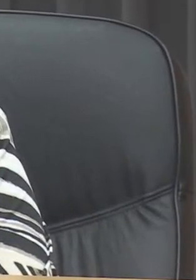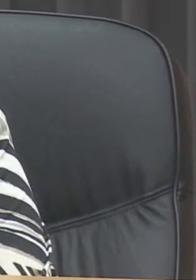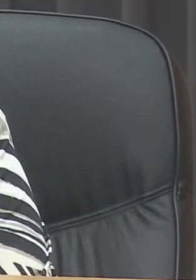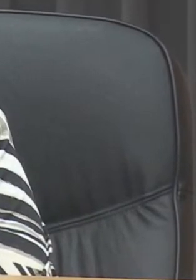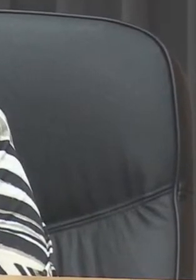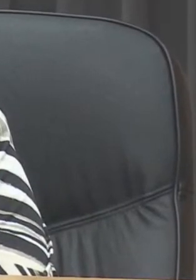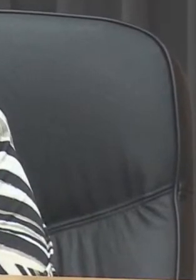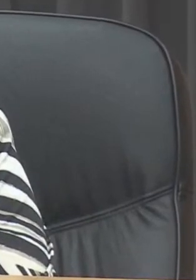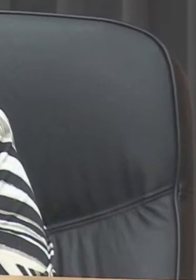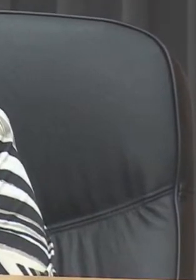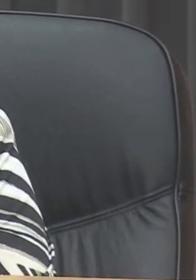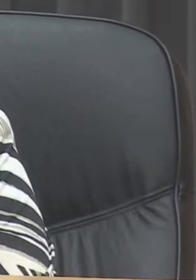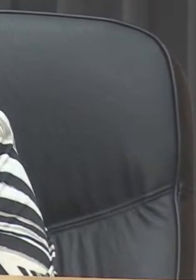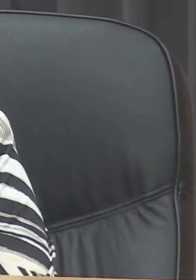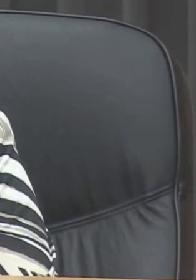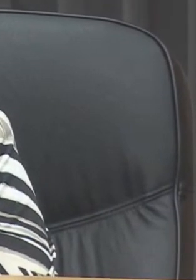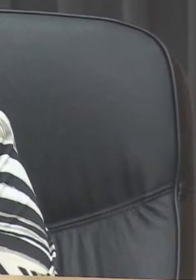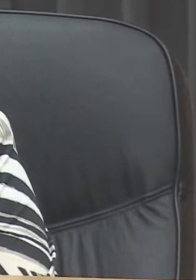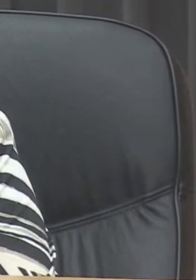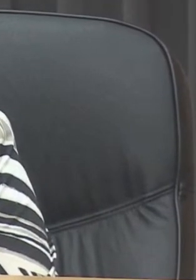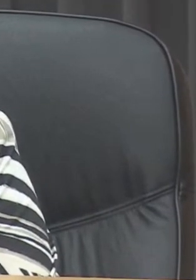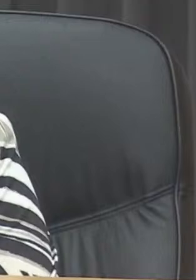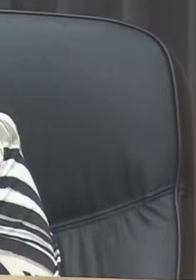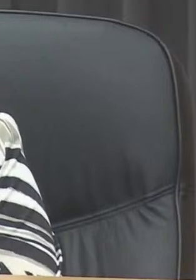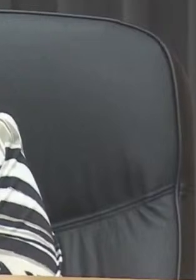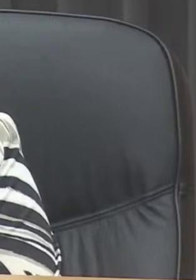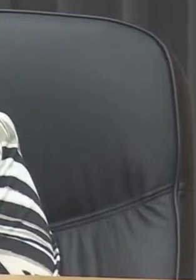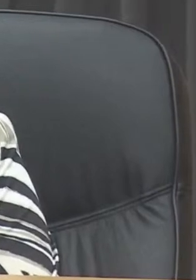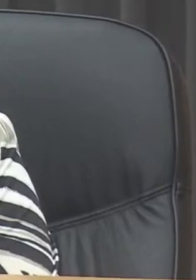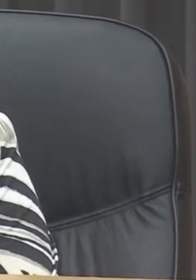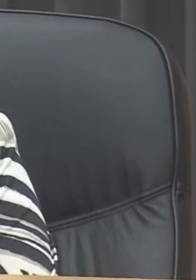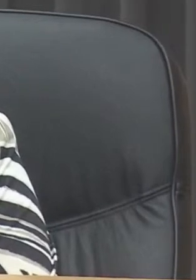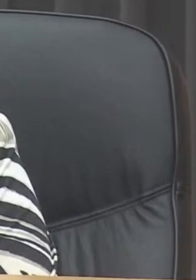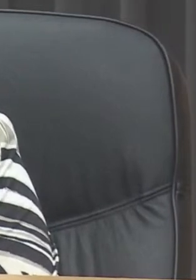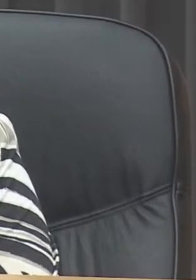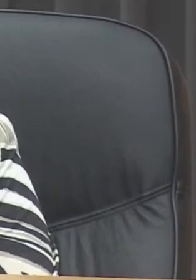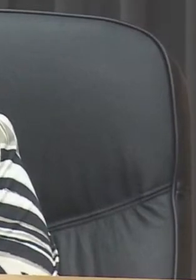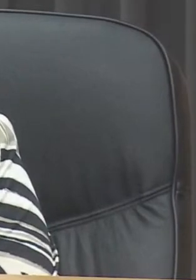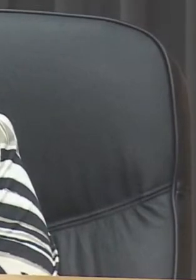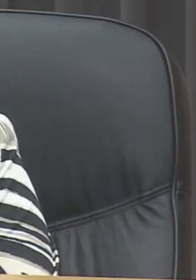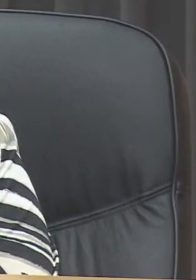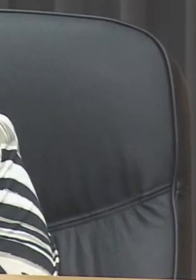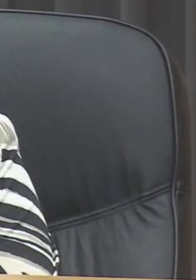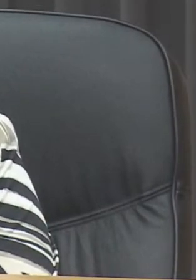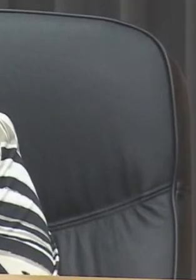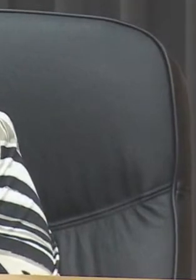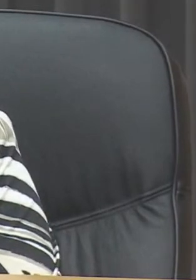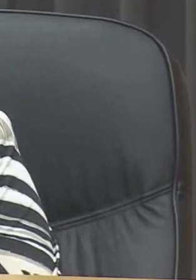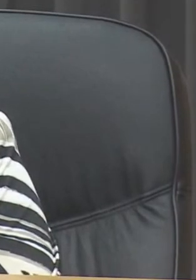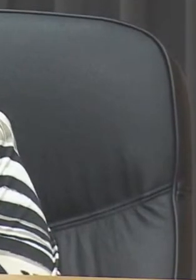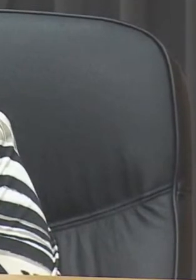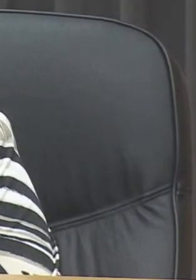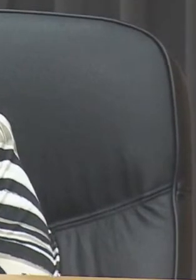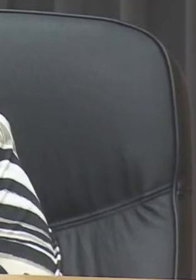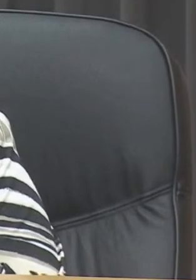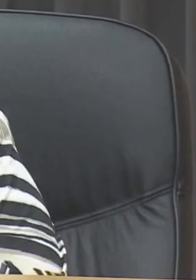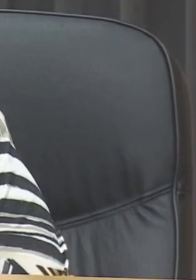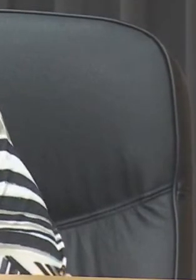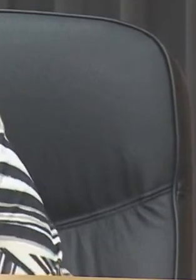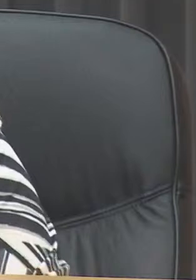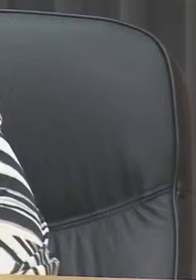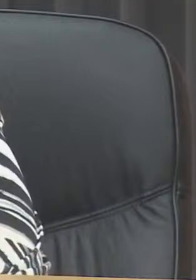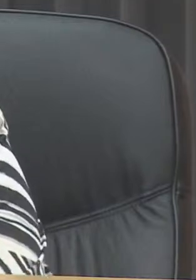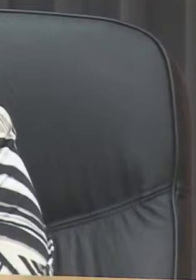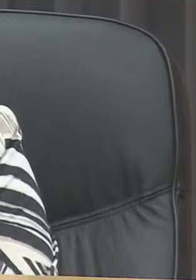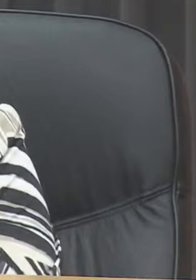the pandemic is really still far from over, and we're likely to see more infections and further outbreaks in the months ahead. But really,